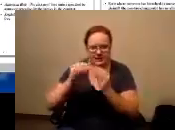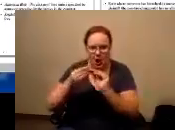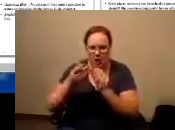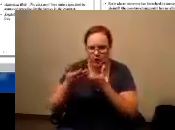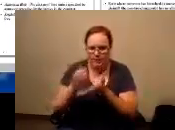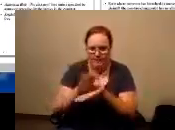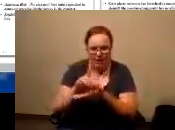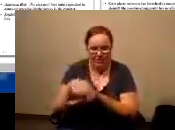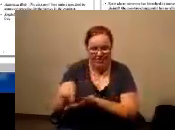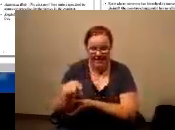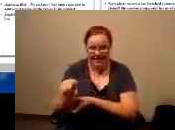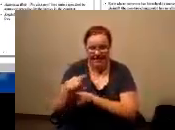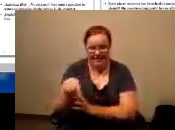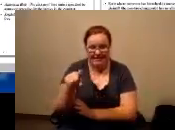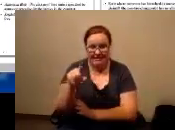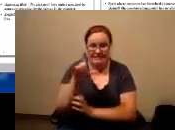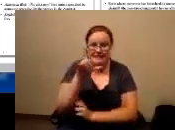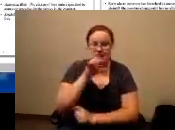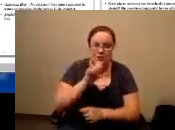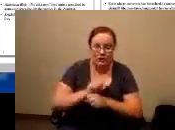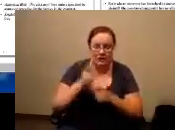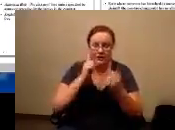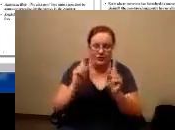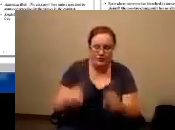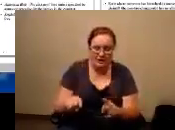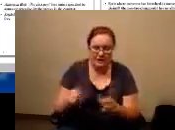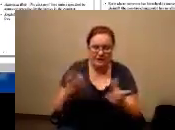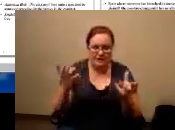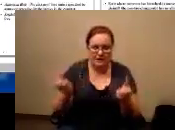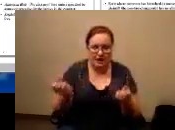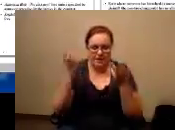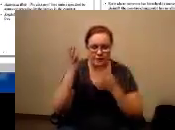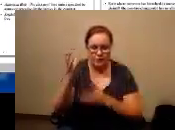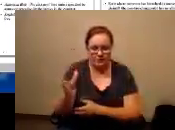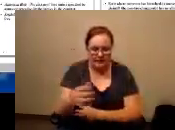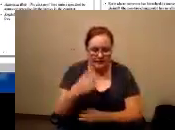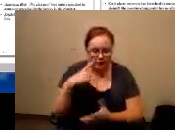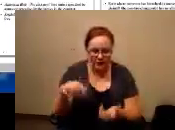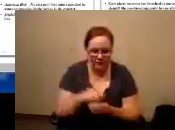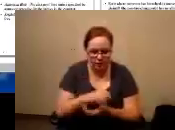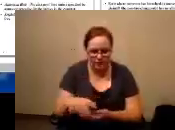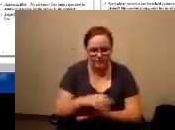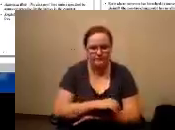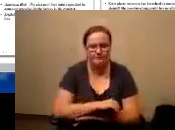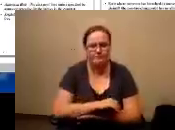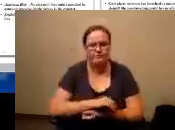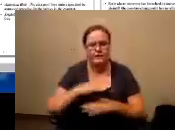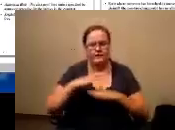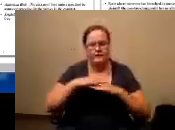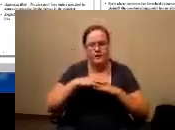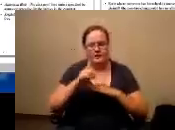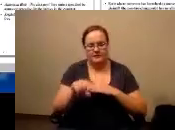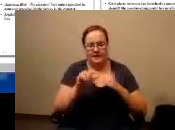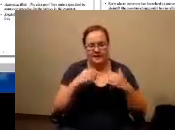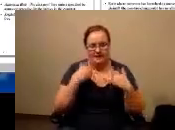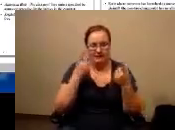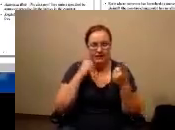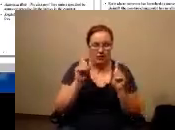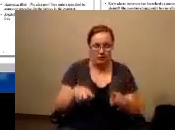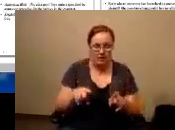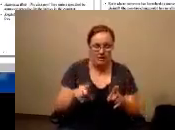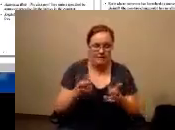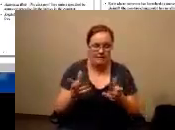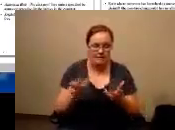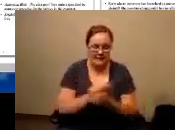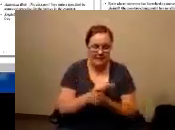literally agree what the damages will be. As long as that agreed amount of damages is in